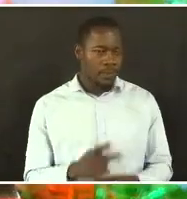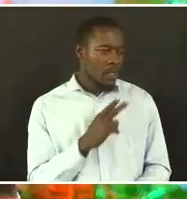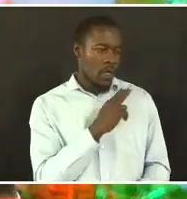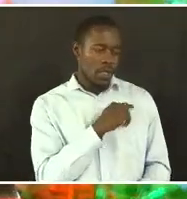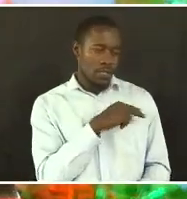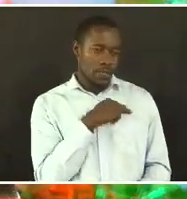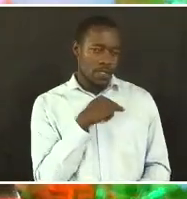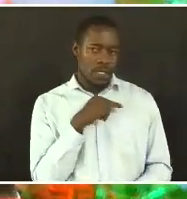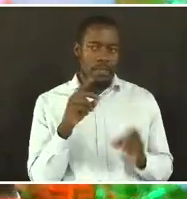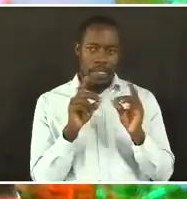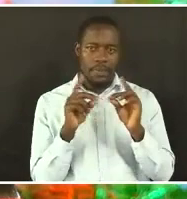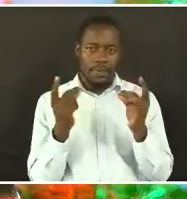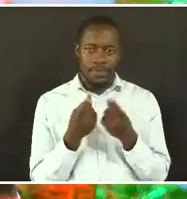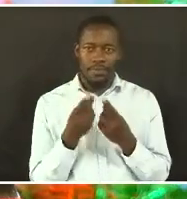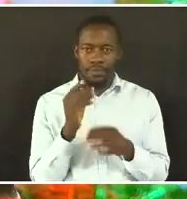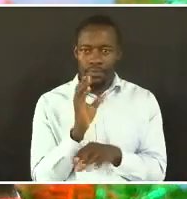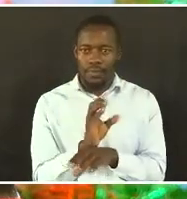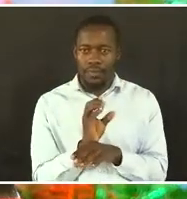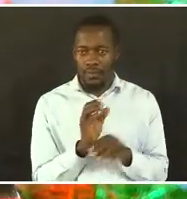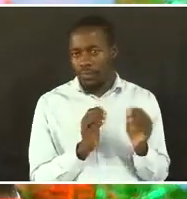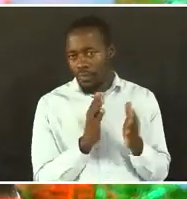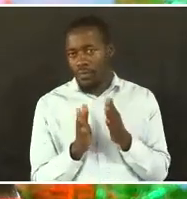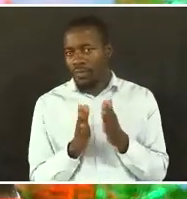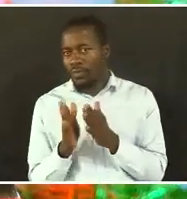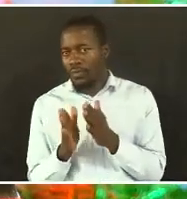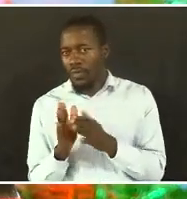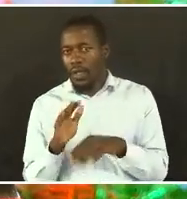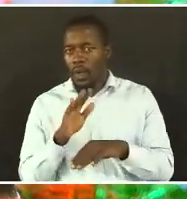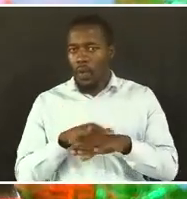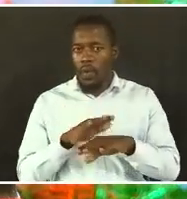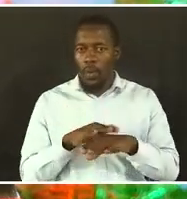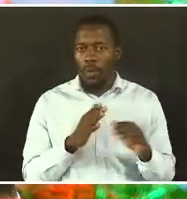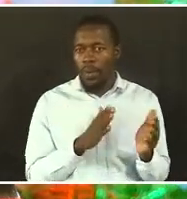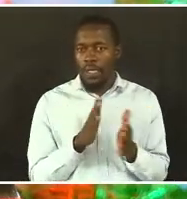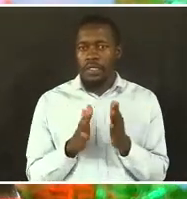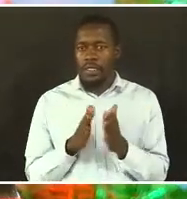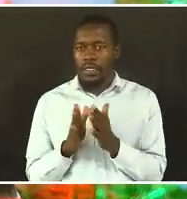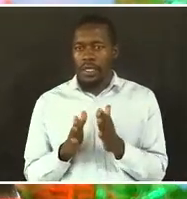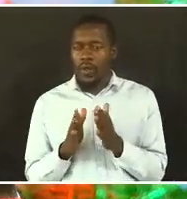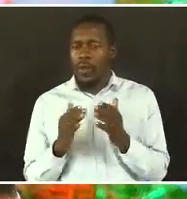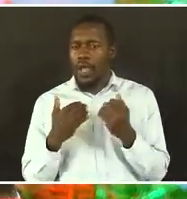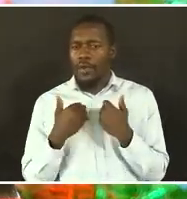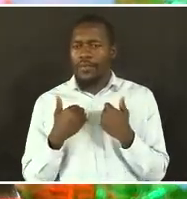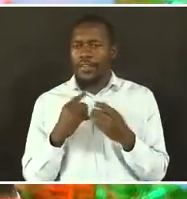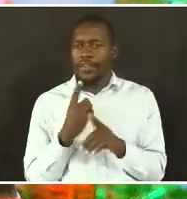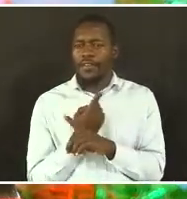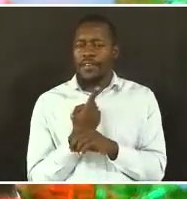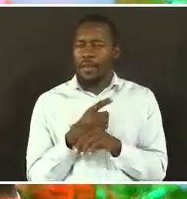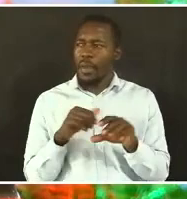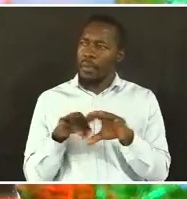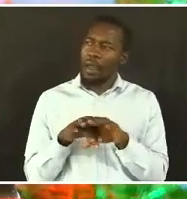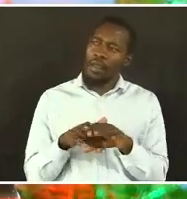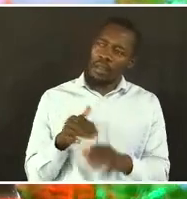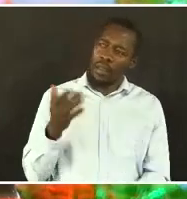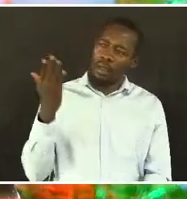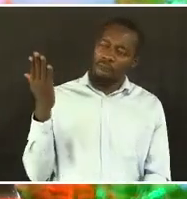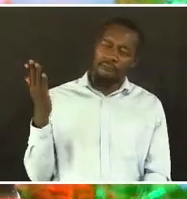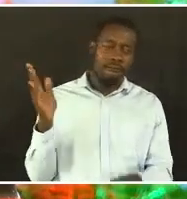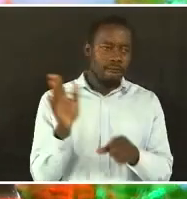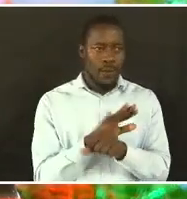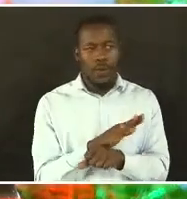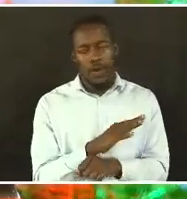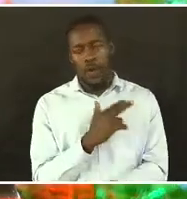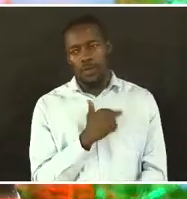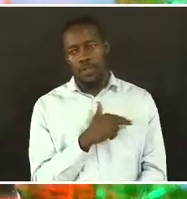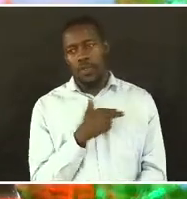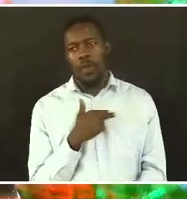platform for us to reach out to people who are in pain, people who are in the hospitals. Do you know